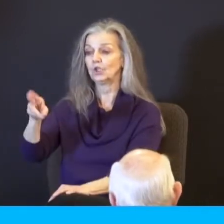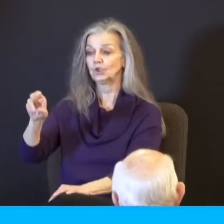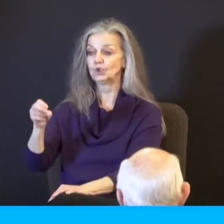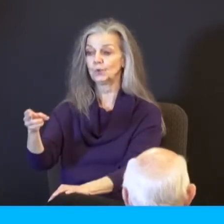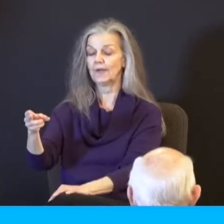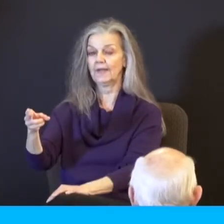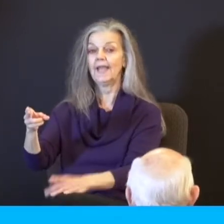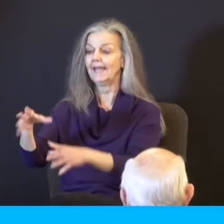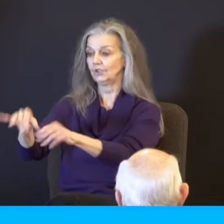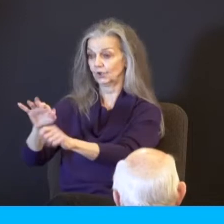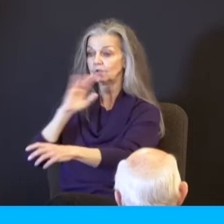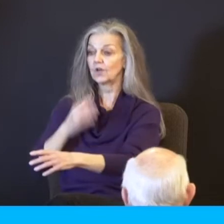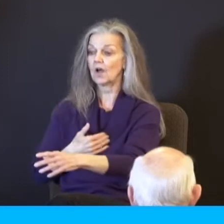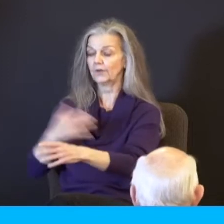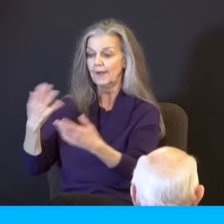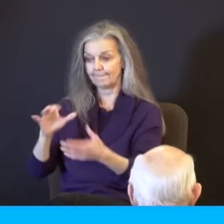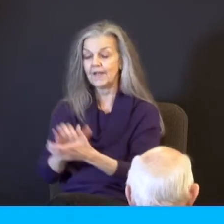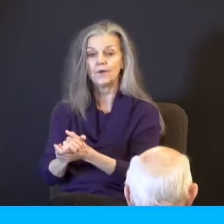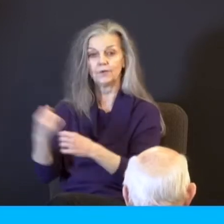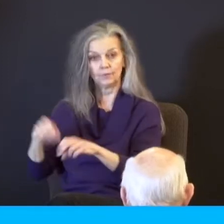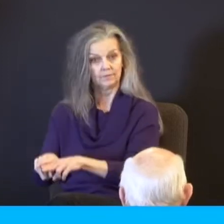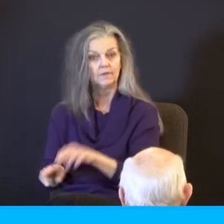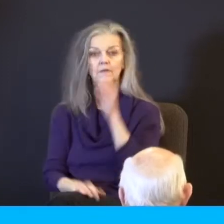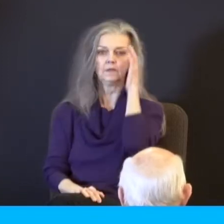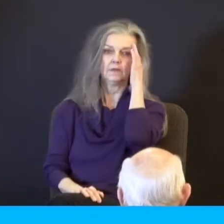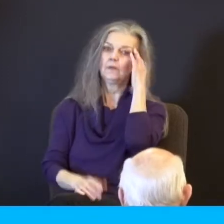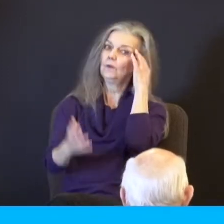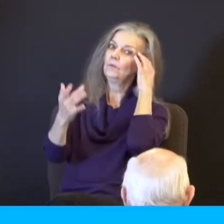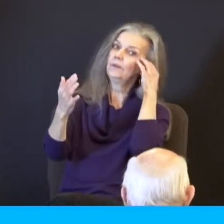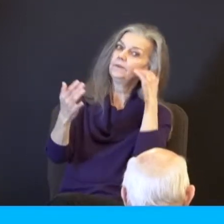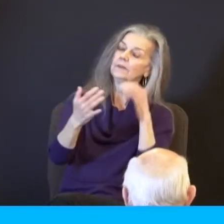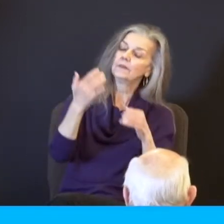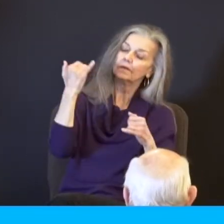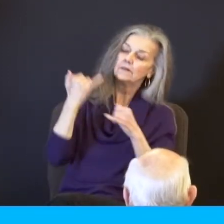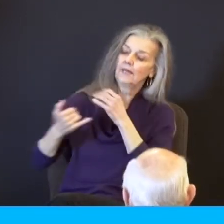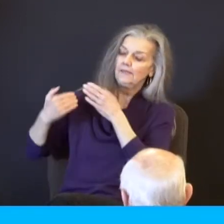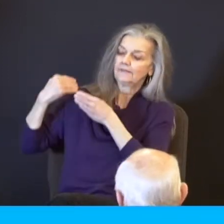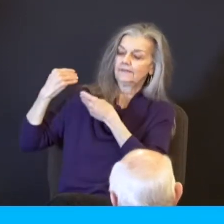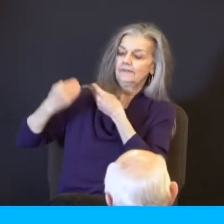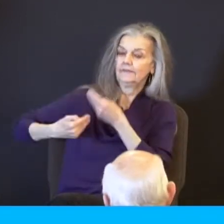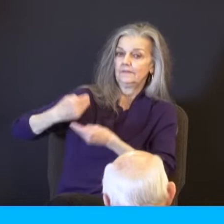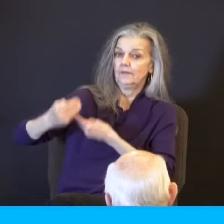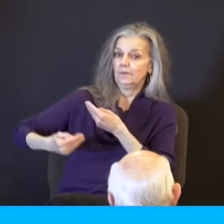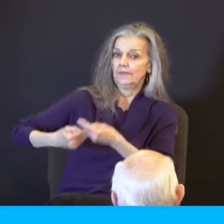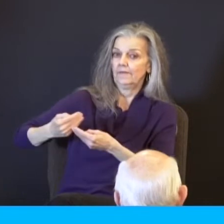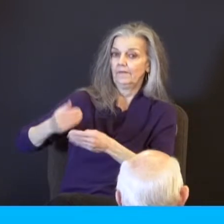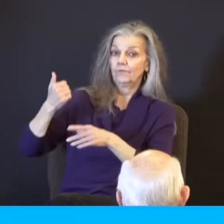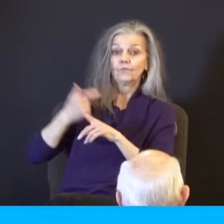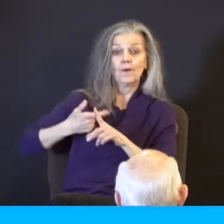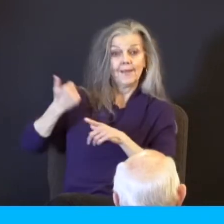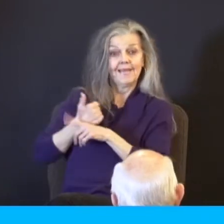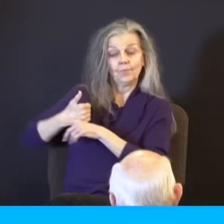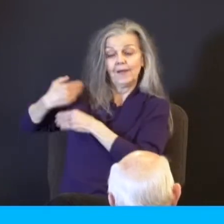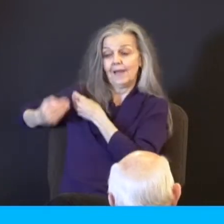in unto her. He married her. Wait a second. What was the last descendant of Abraham that started marrying Canaanites?